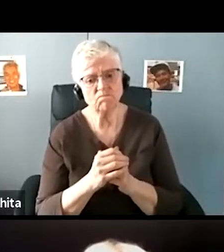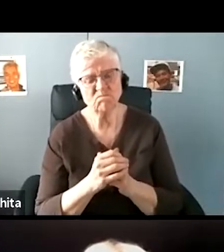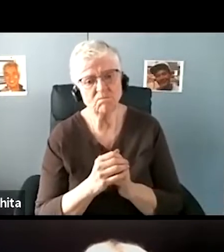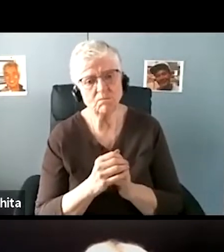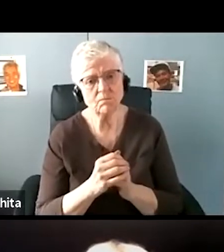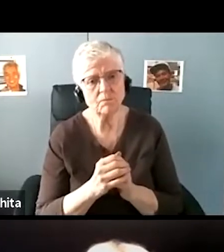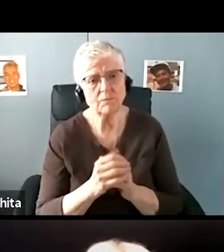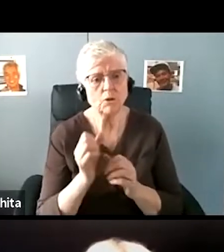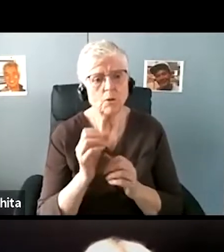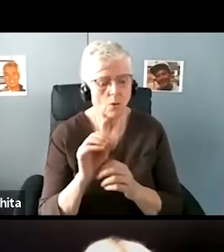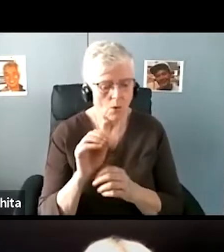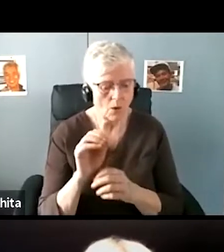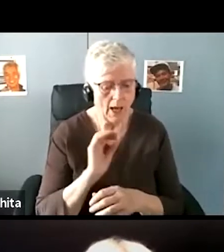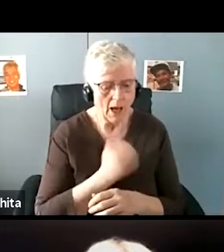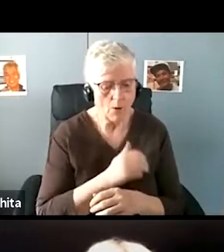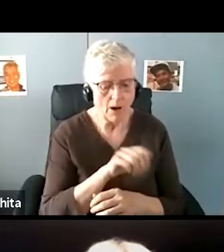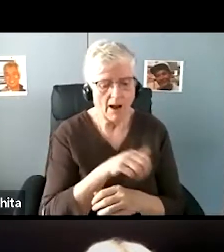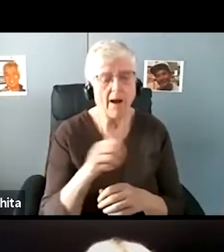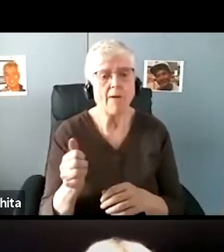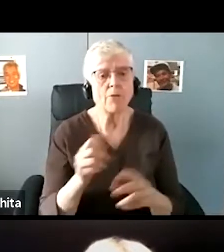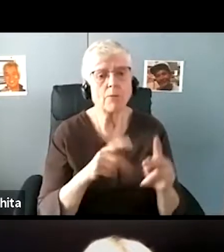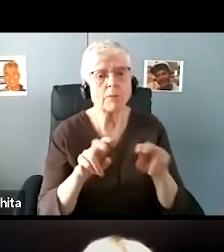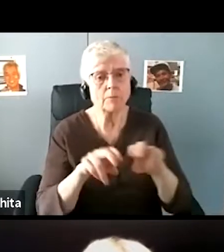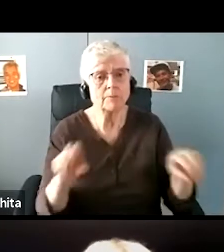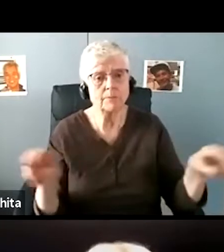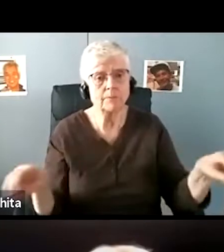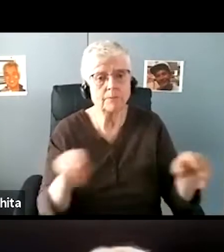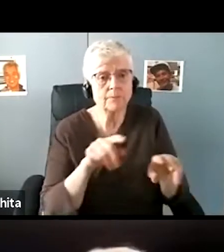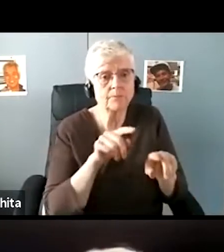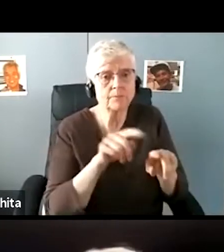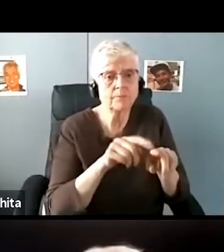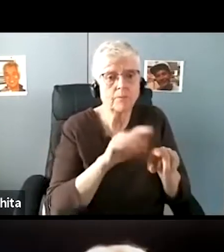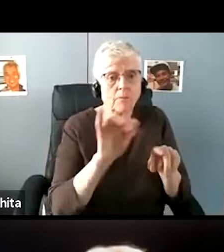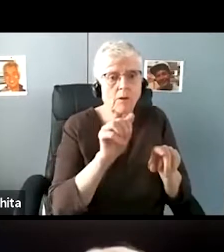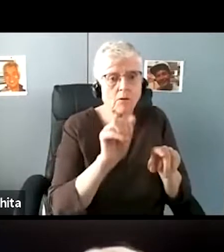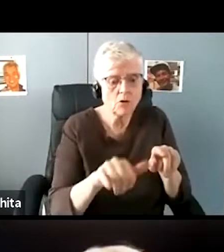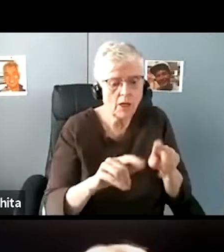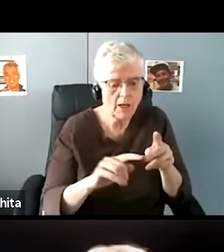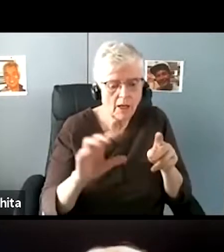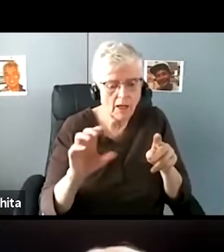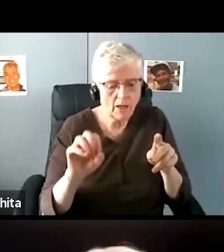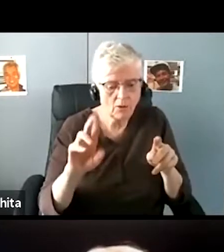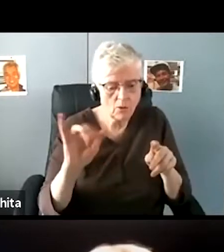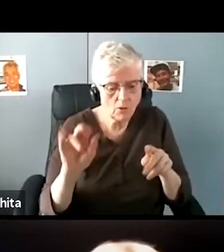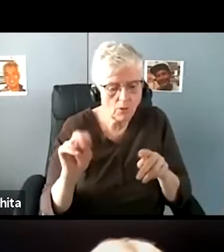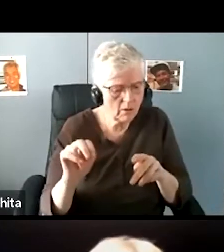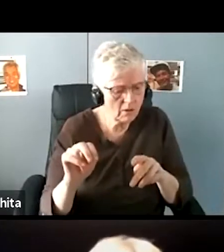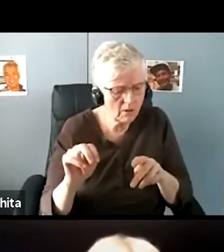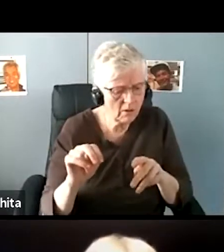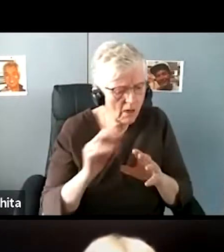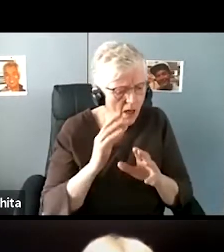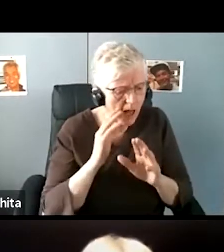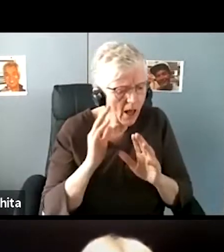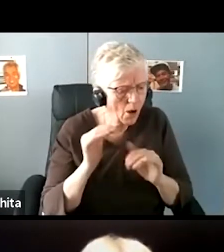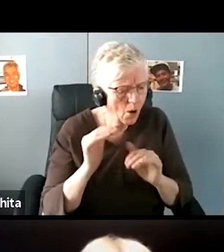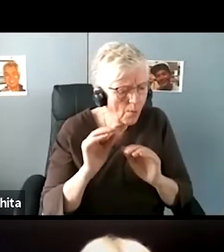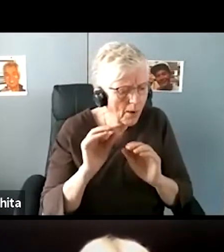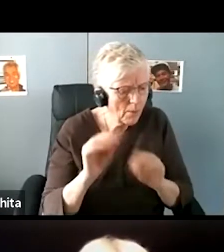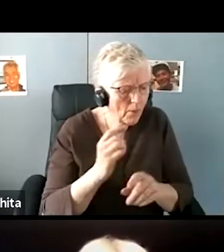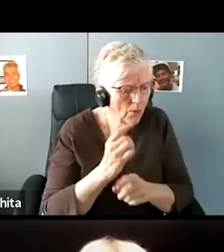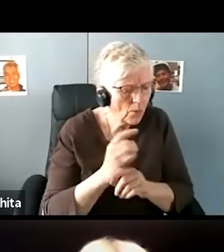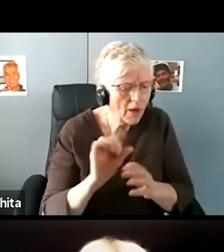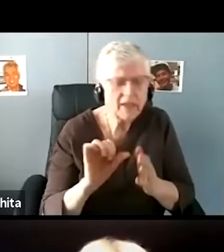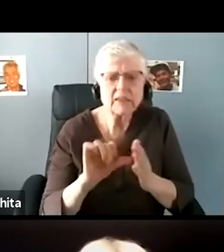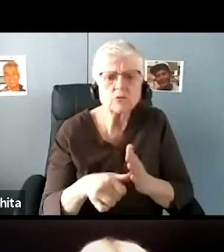So our other panelists are Jay and Corin, and I hope that I put the right stressors on